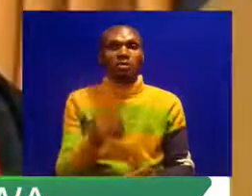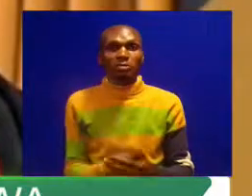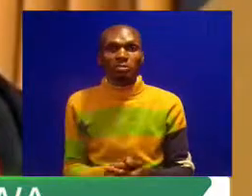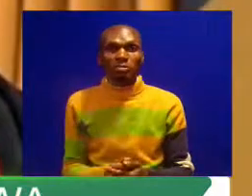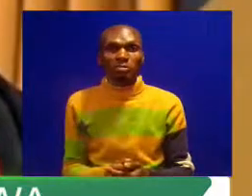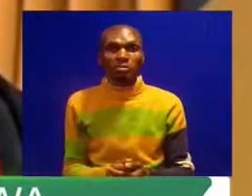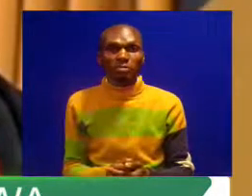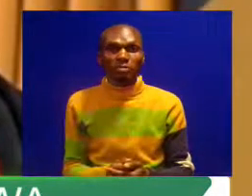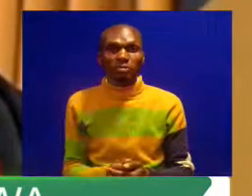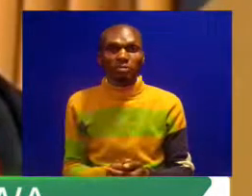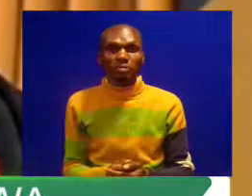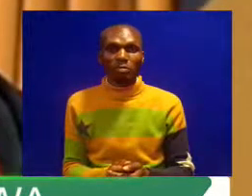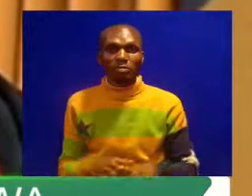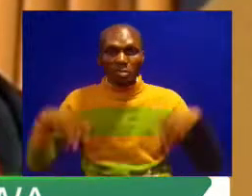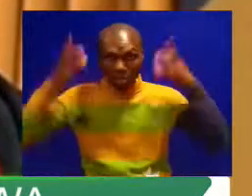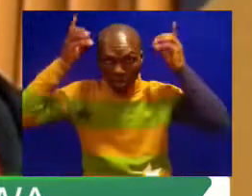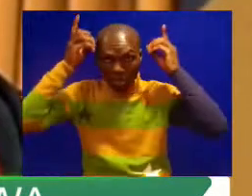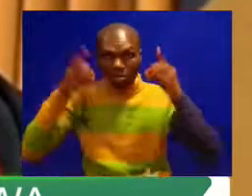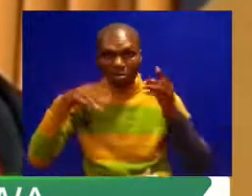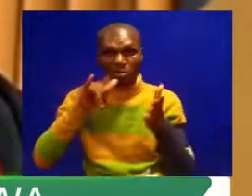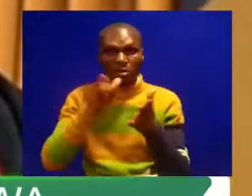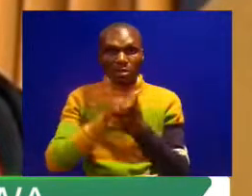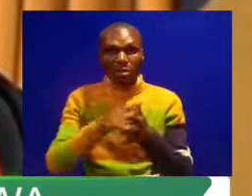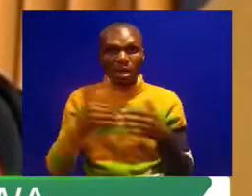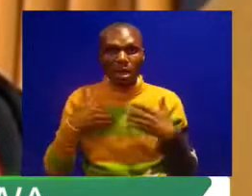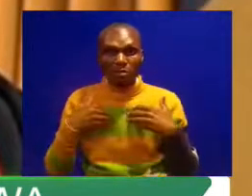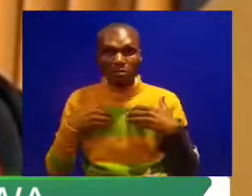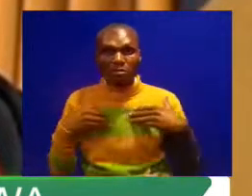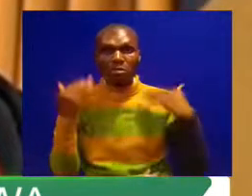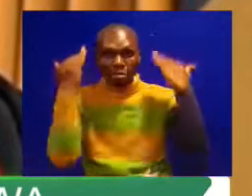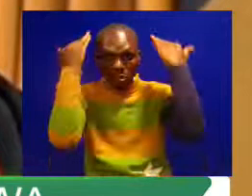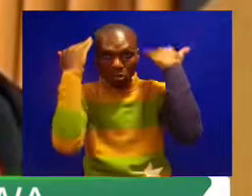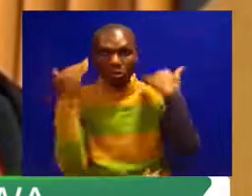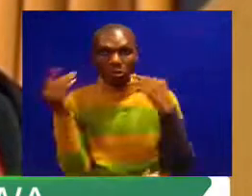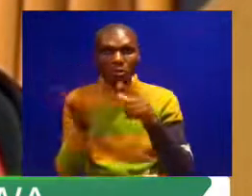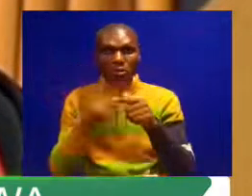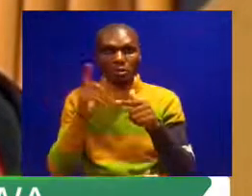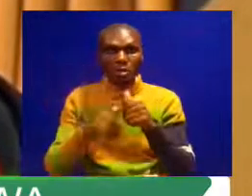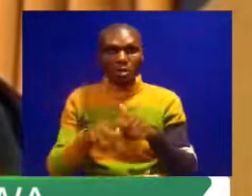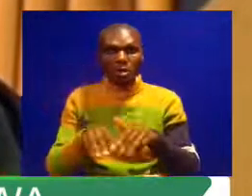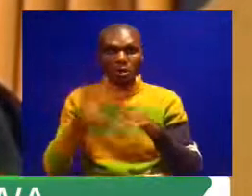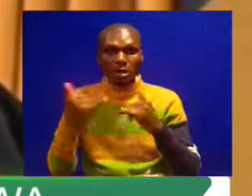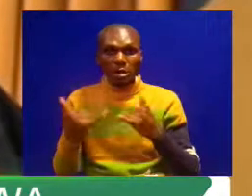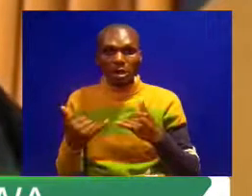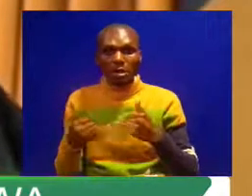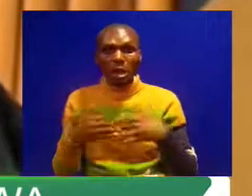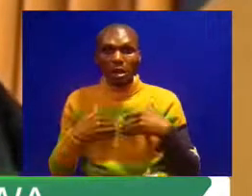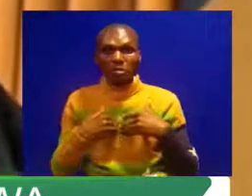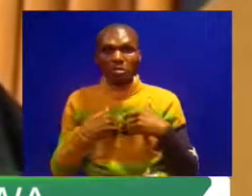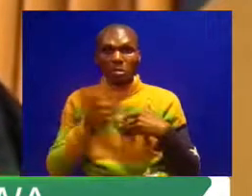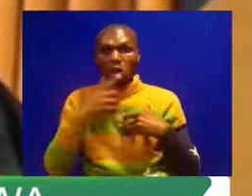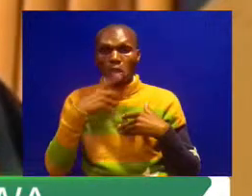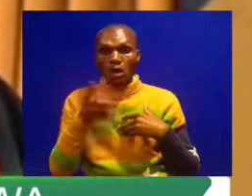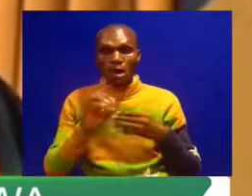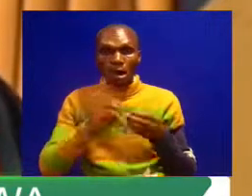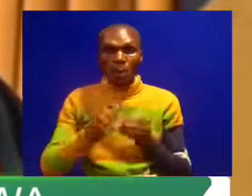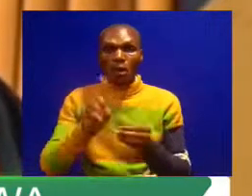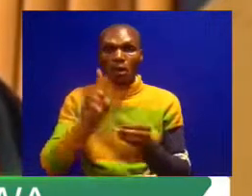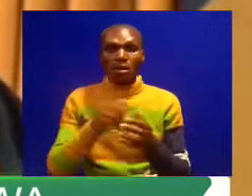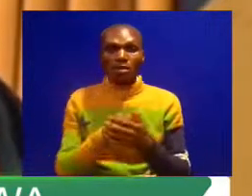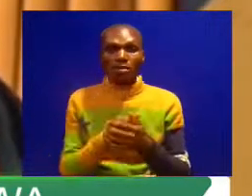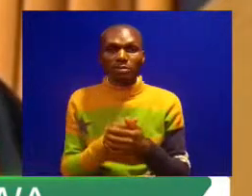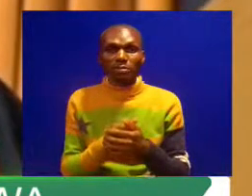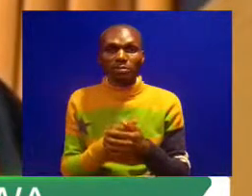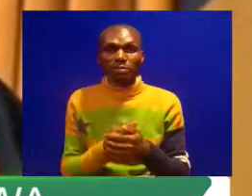a unanimous decision of the court, and we make the following orders. One,